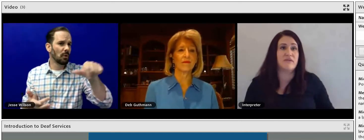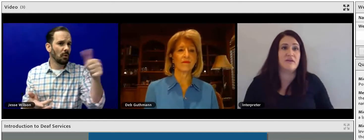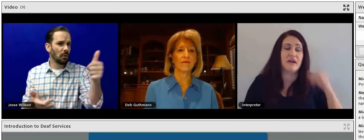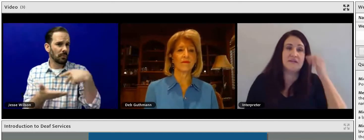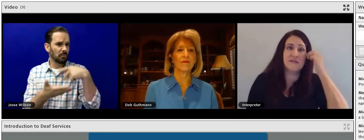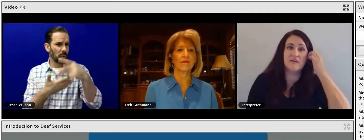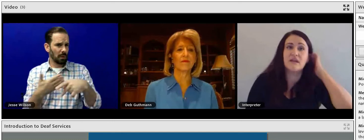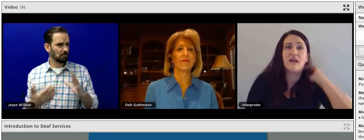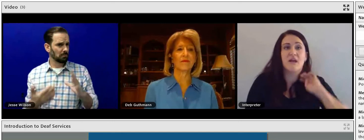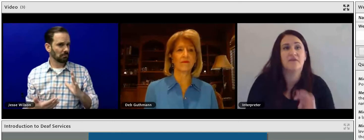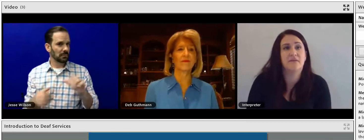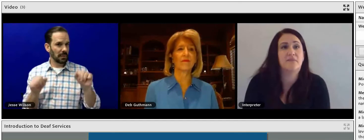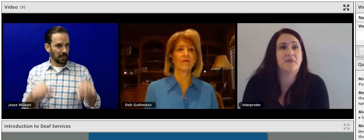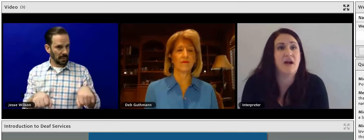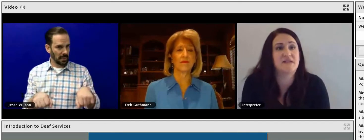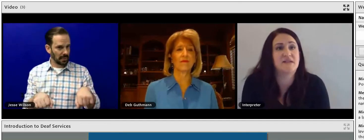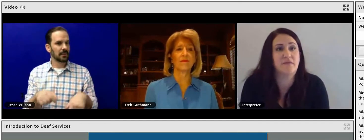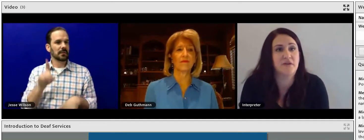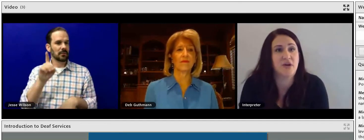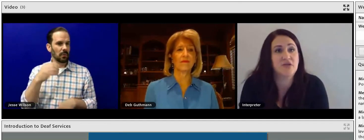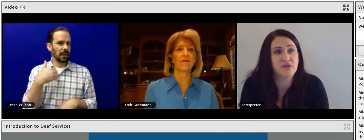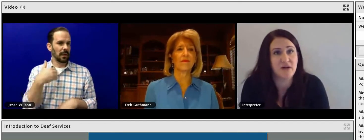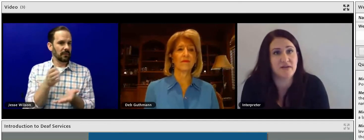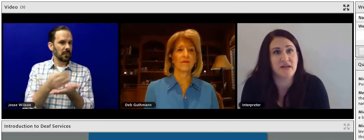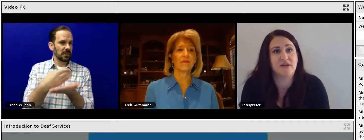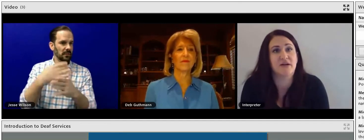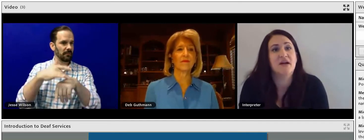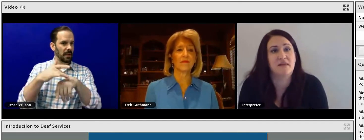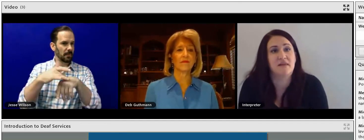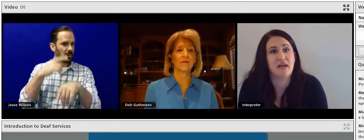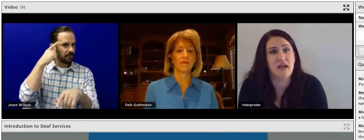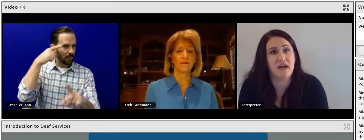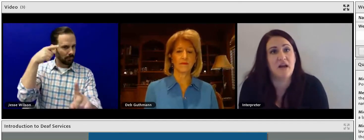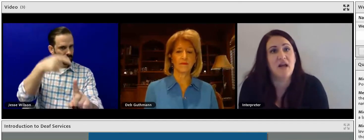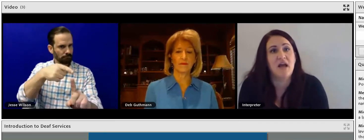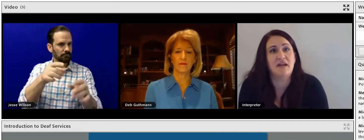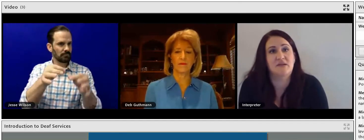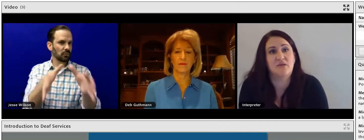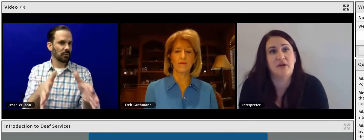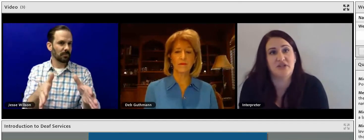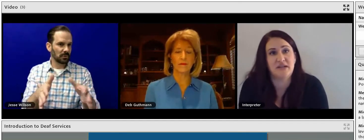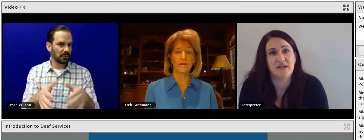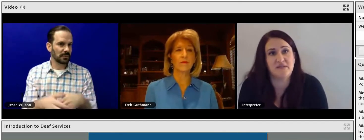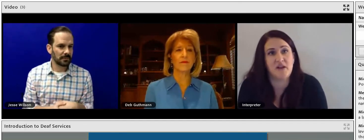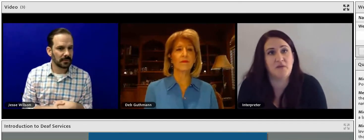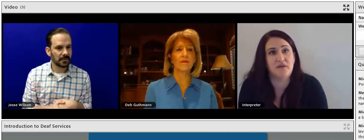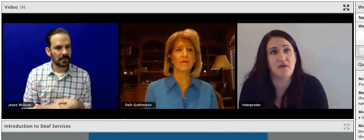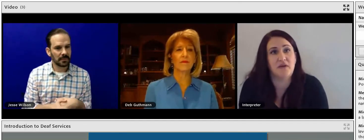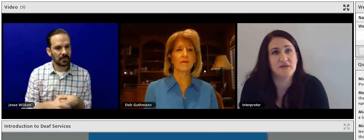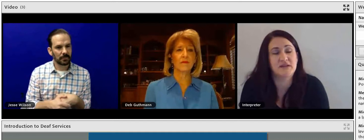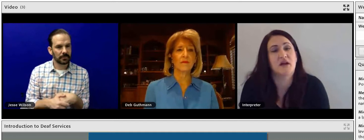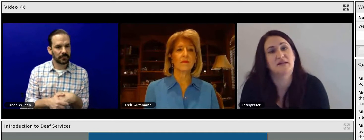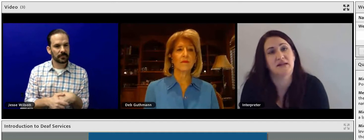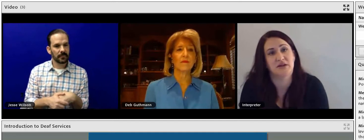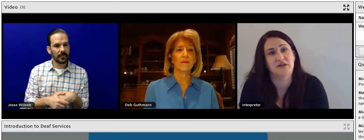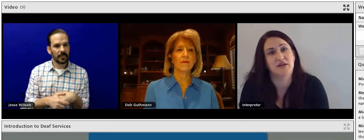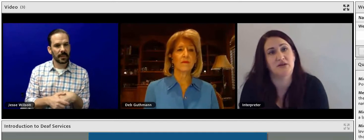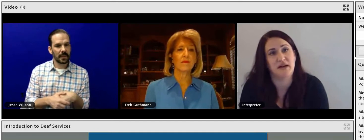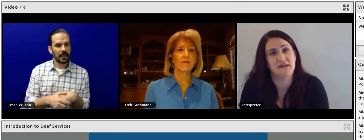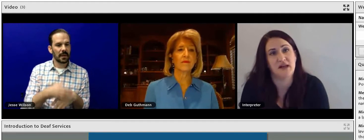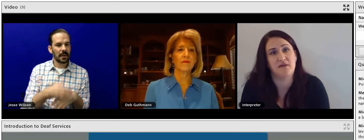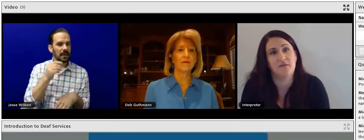people at our center or with our counselors, and perhaps they prefer to go to another center, then they can. And so the budget is available for